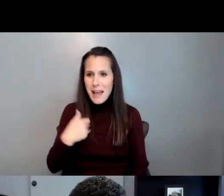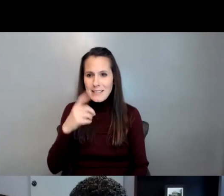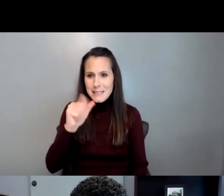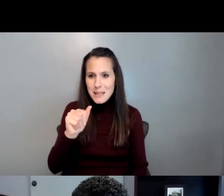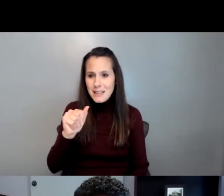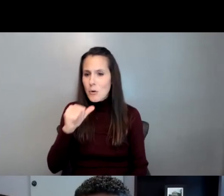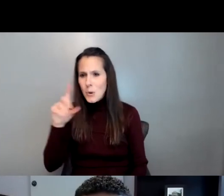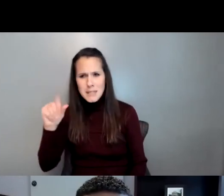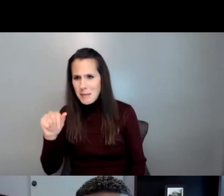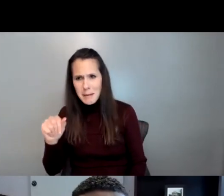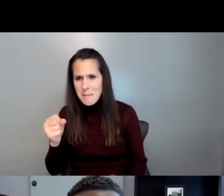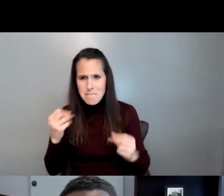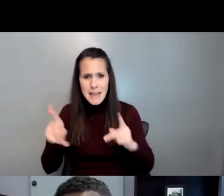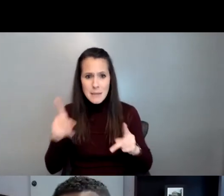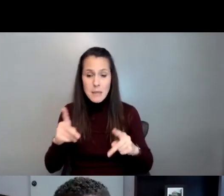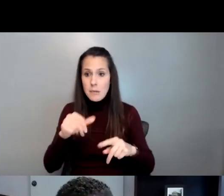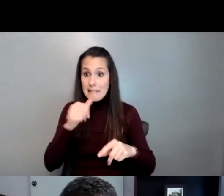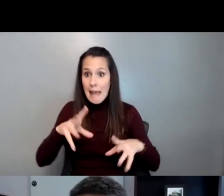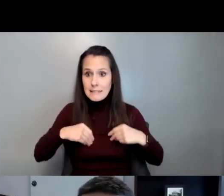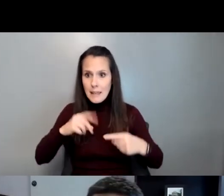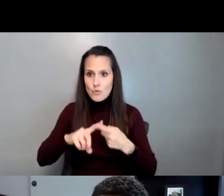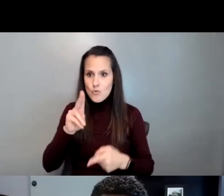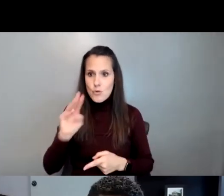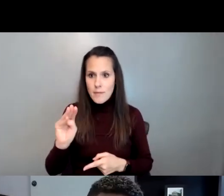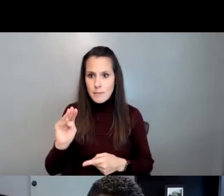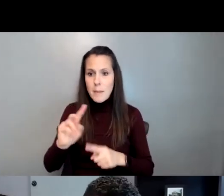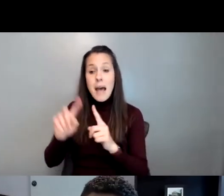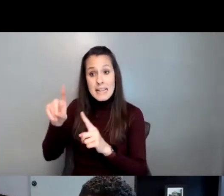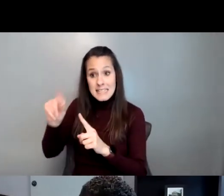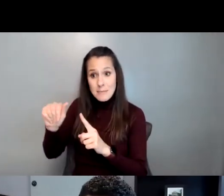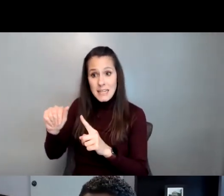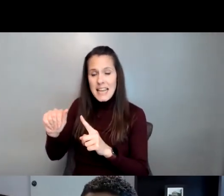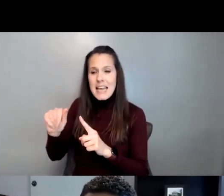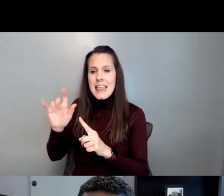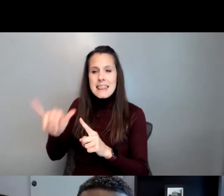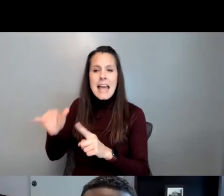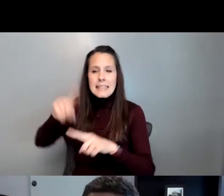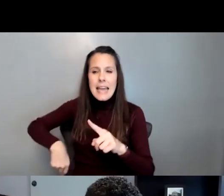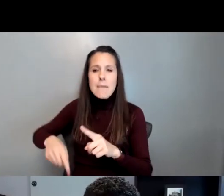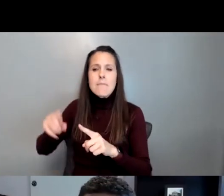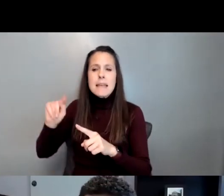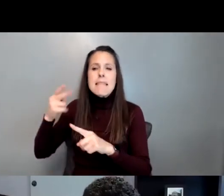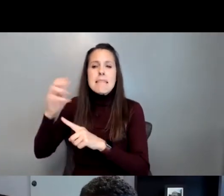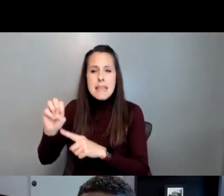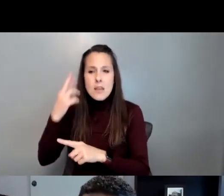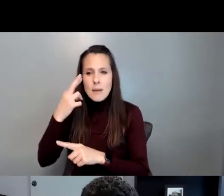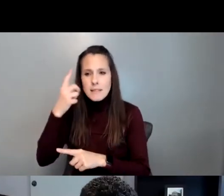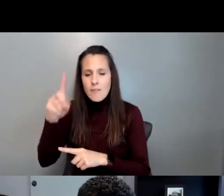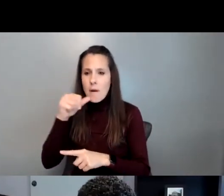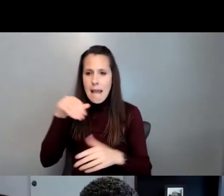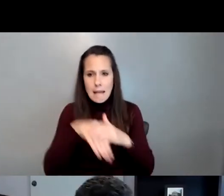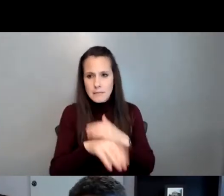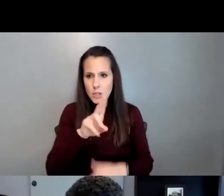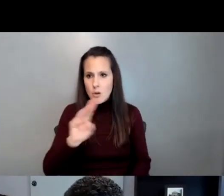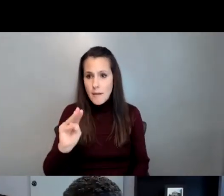get into Michigan. But I do not want disability to be the reason that someone doesn't get into Michigan. Because if we provide them with the appropriate accommodations, if